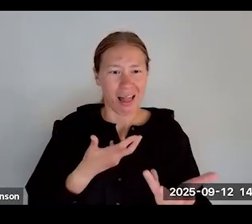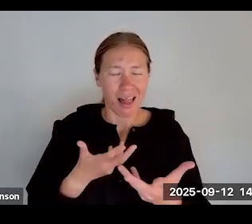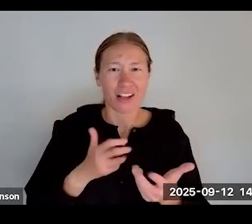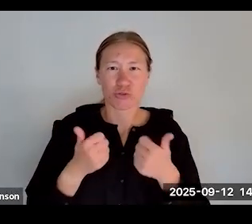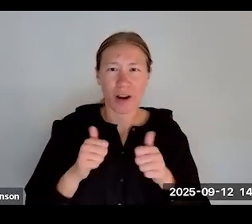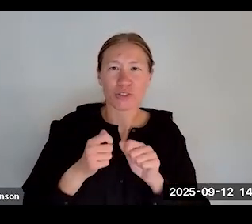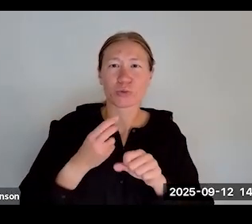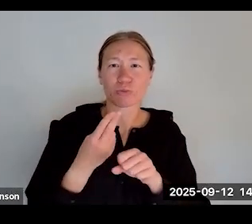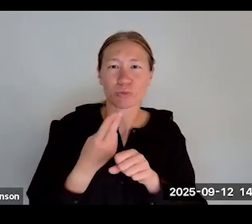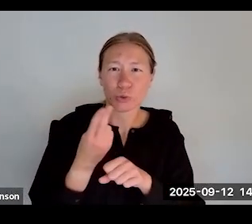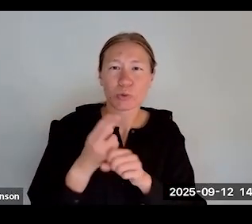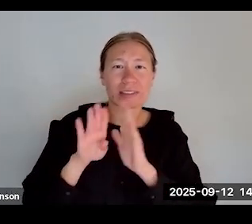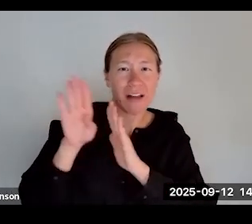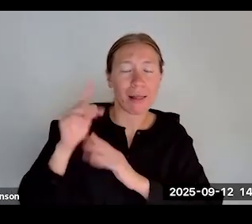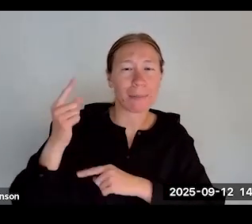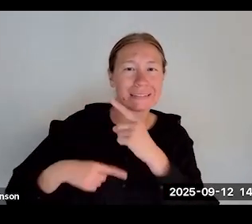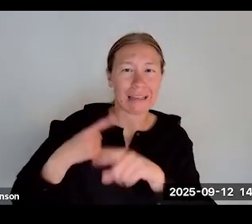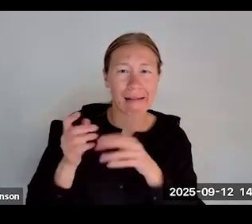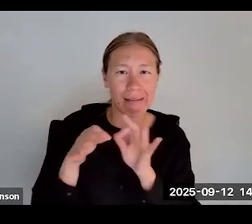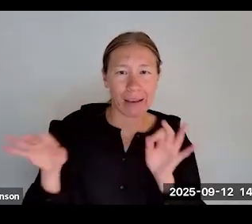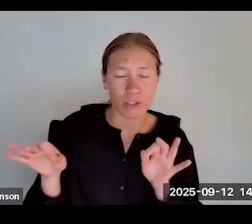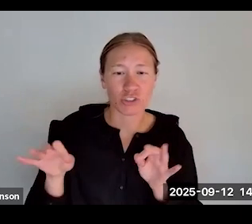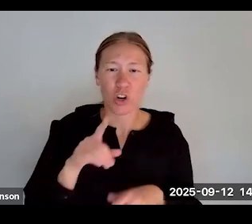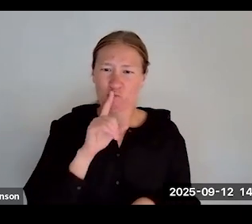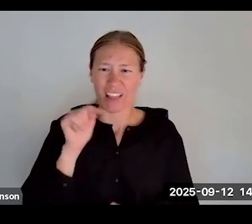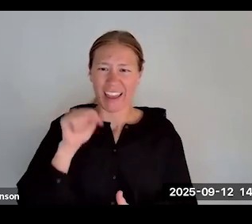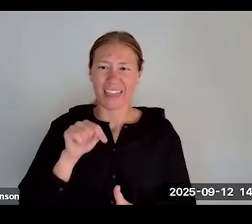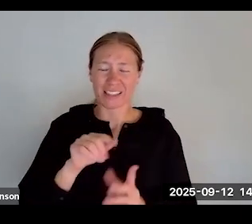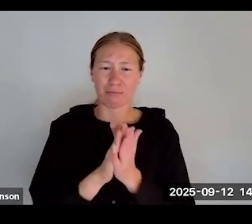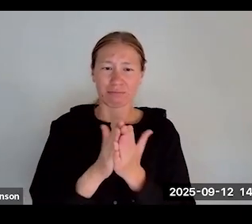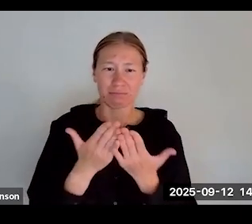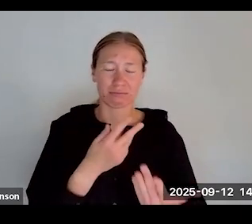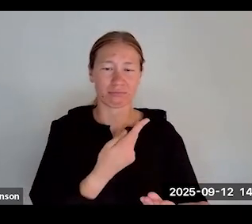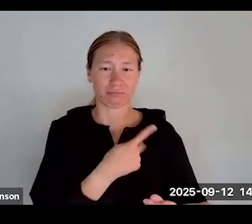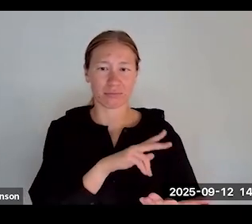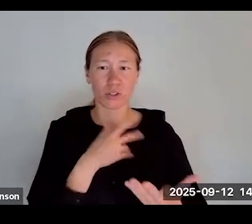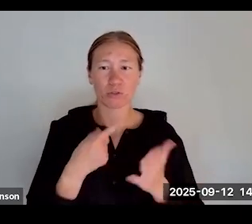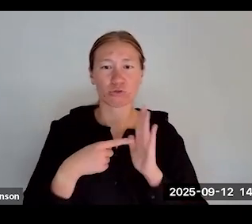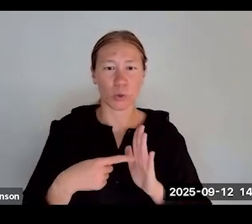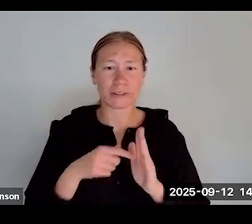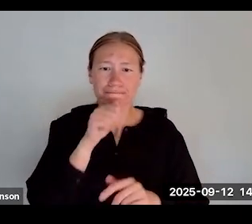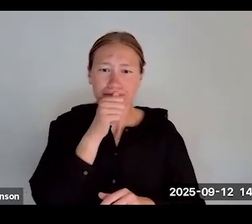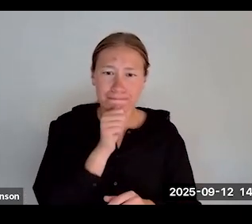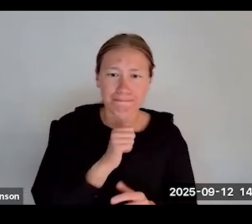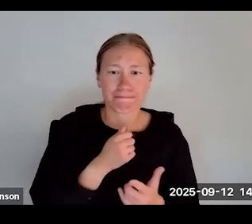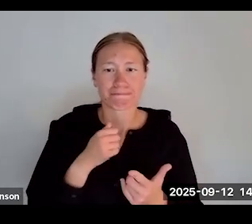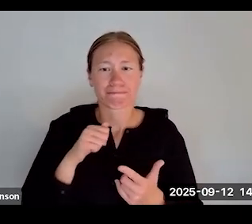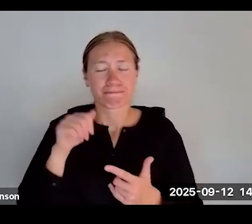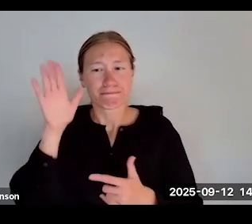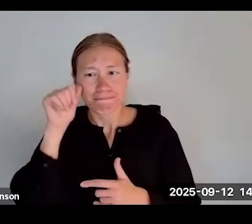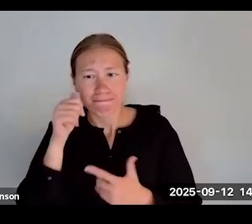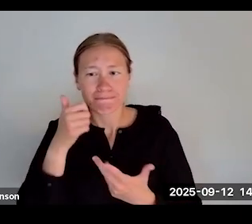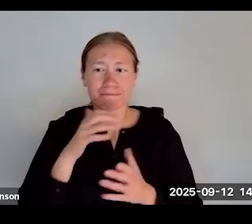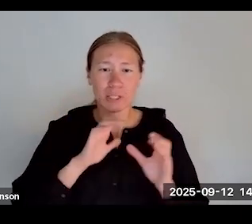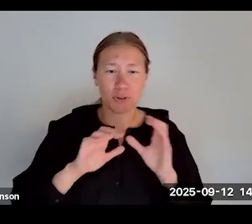a somber, poetic exploration of silence, resistance, and communication. This book also has